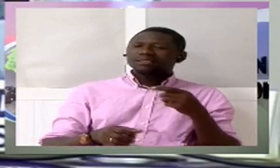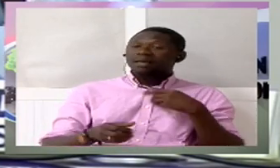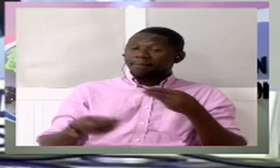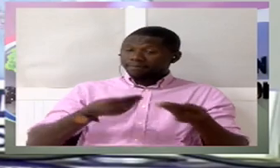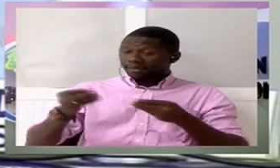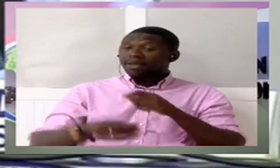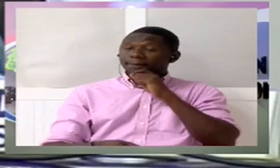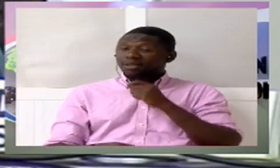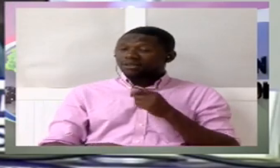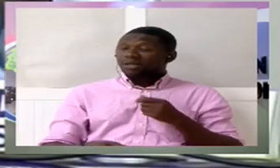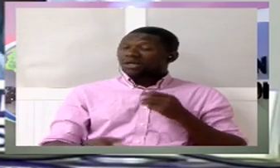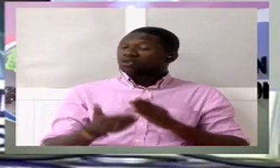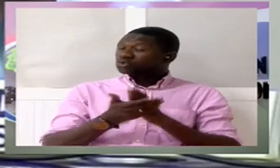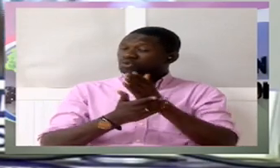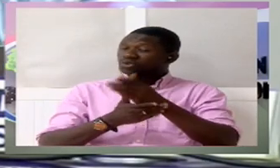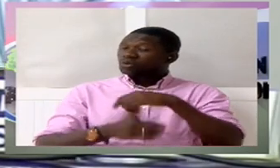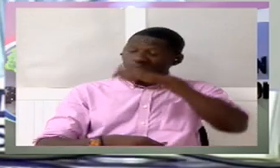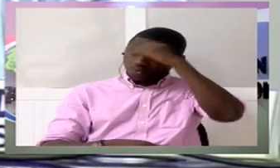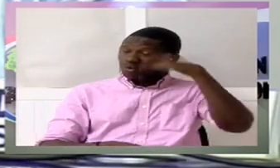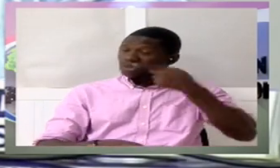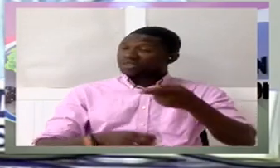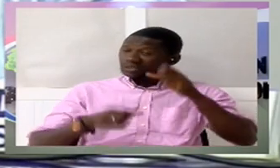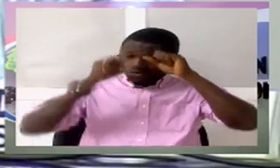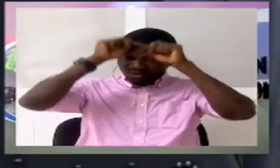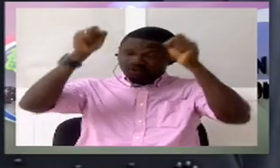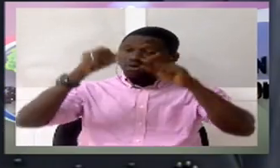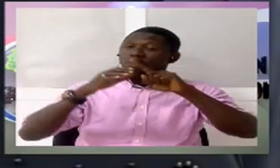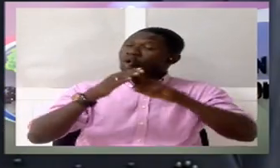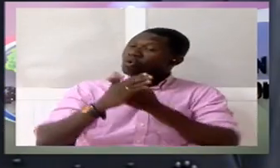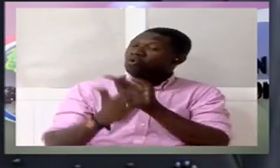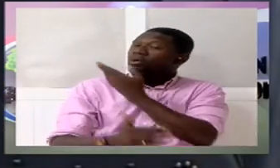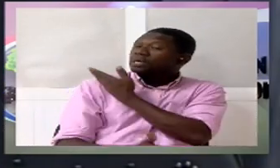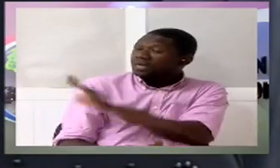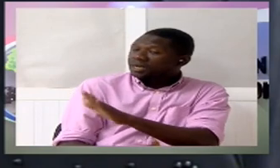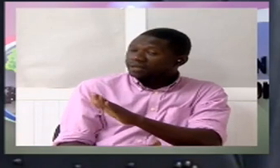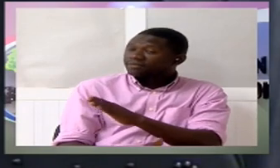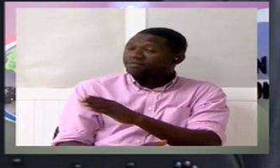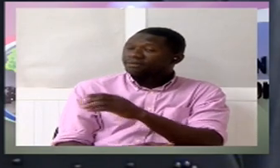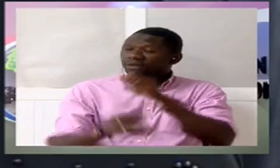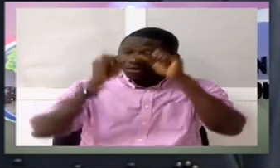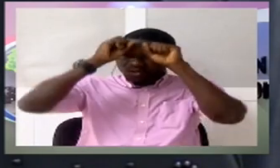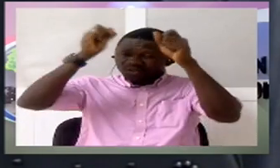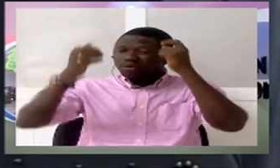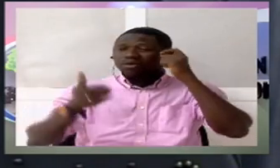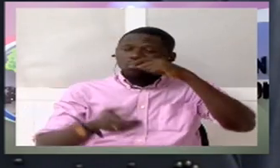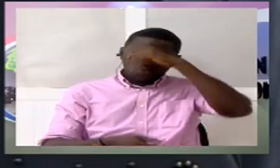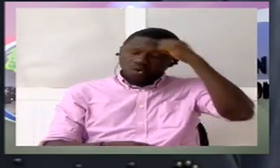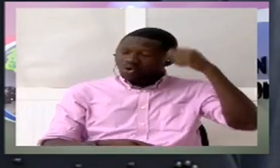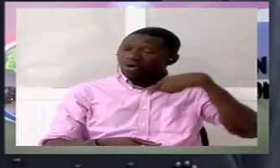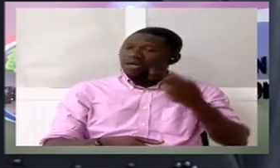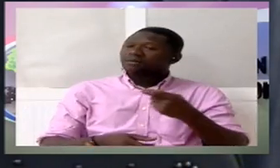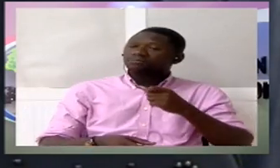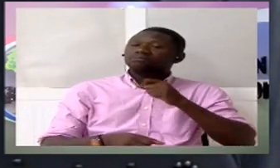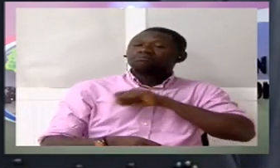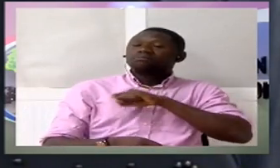servant, or he left the civil service to become a businessman? Ako watu meaketa secretary to parliament,